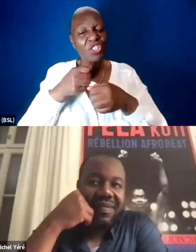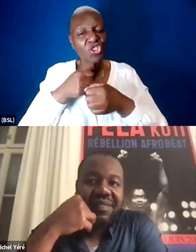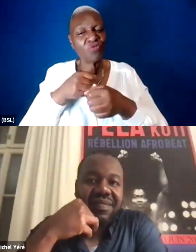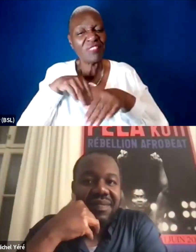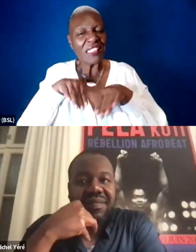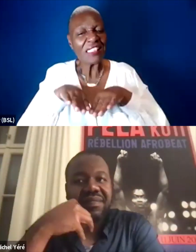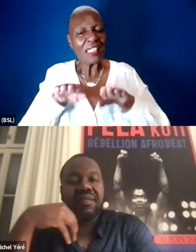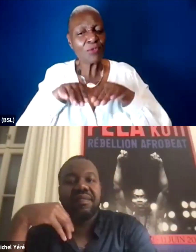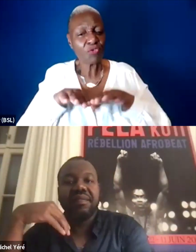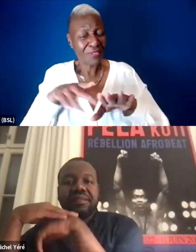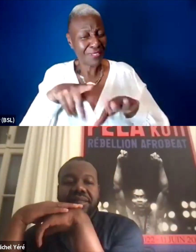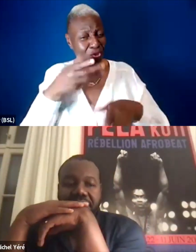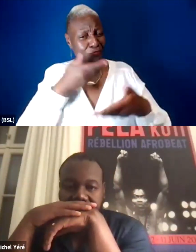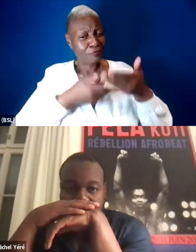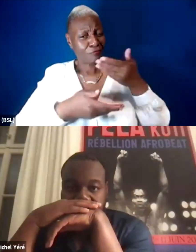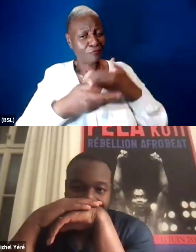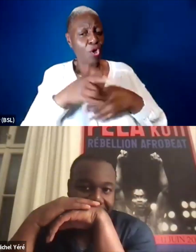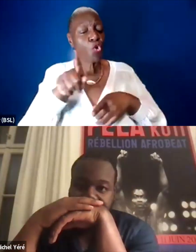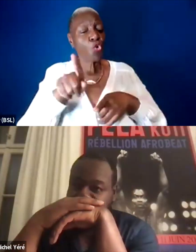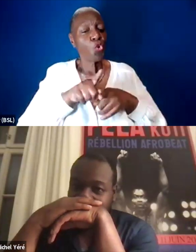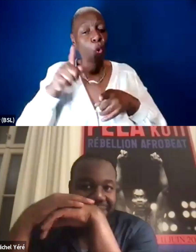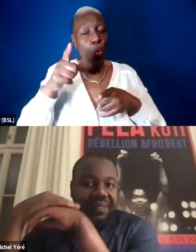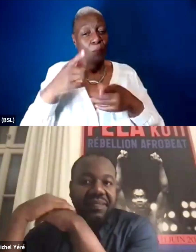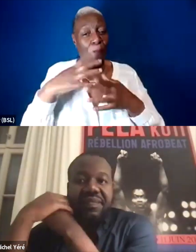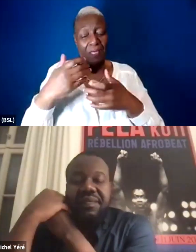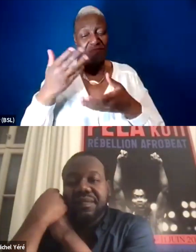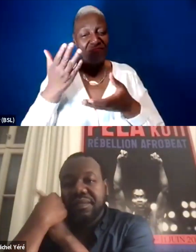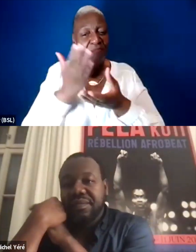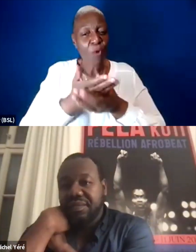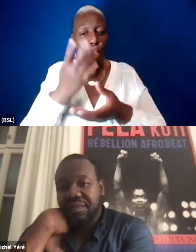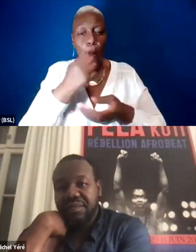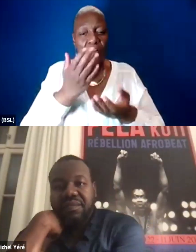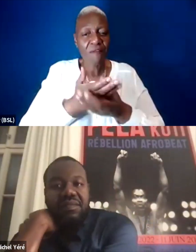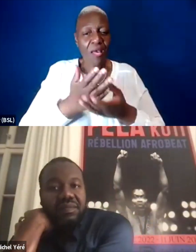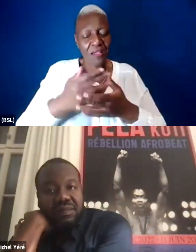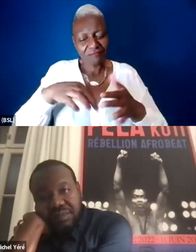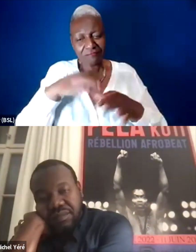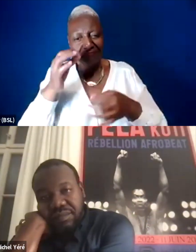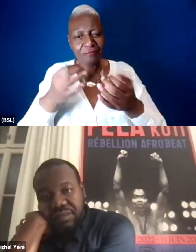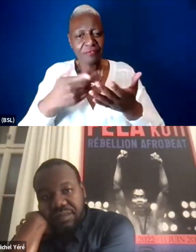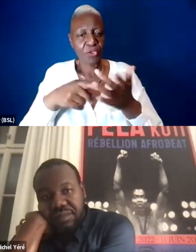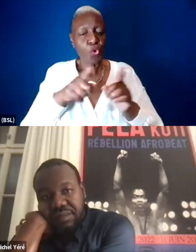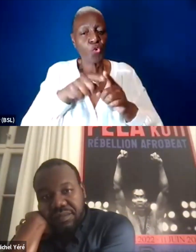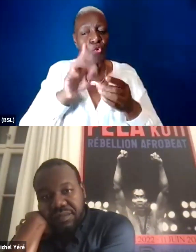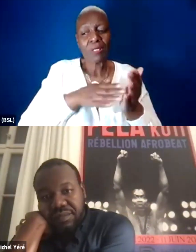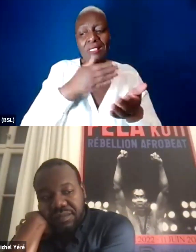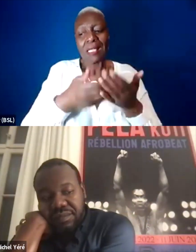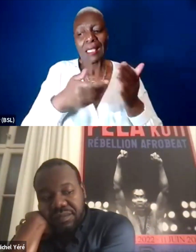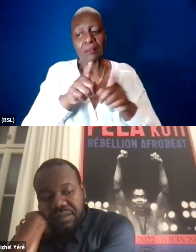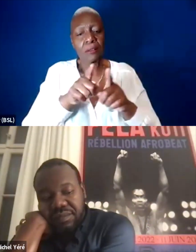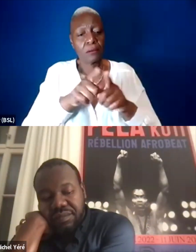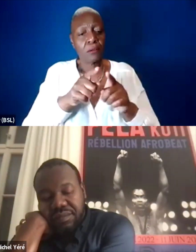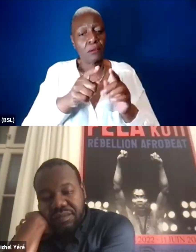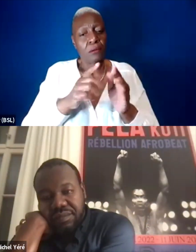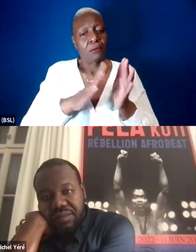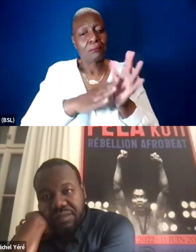you tell us a bit more about your archival historian's approach to translating Manouchian's poems, and also because his poems